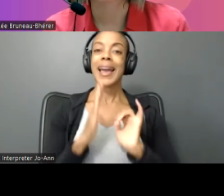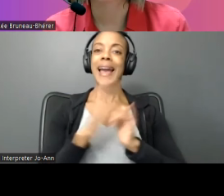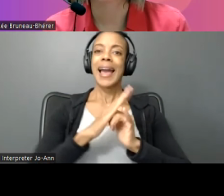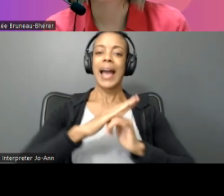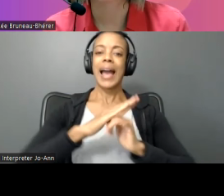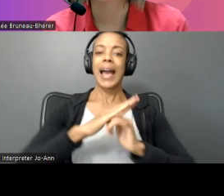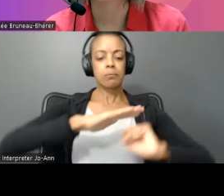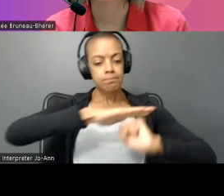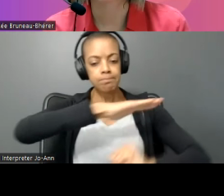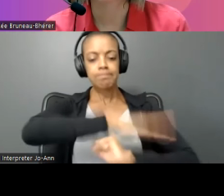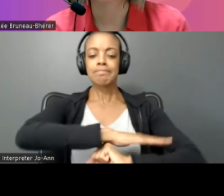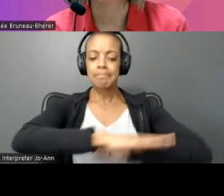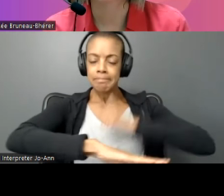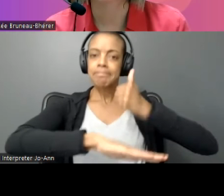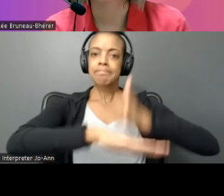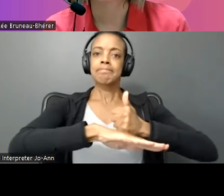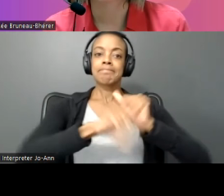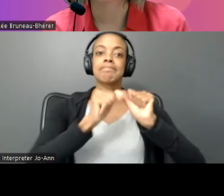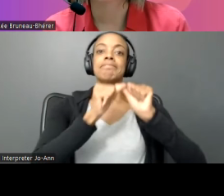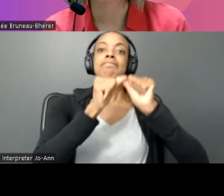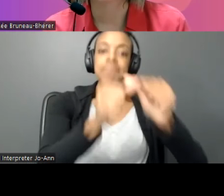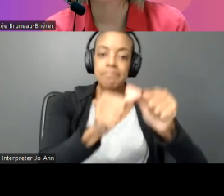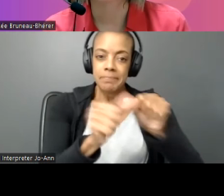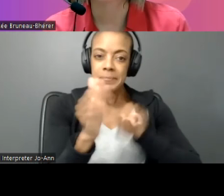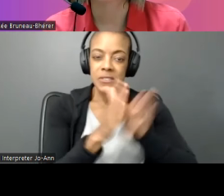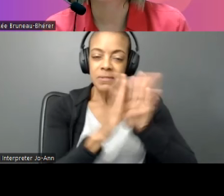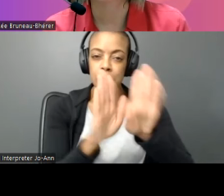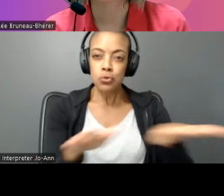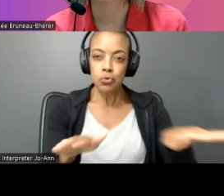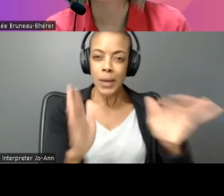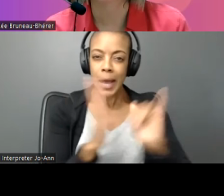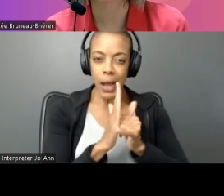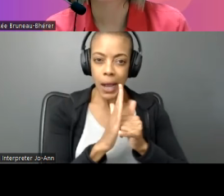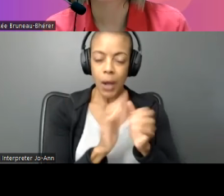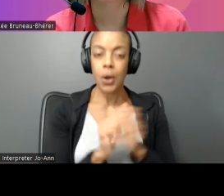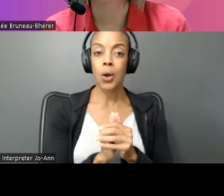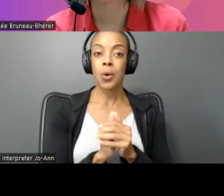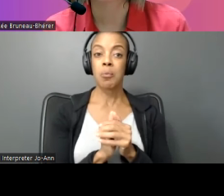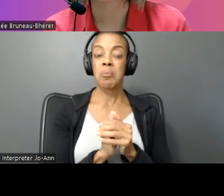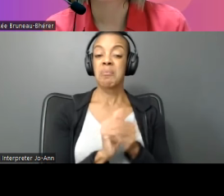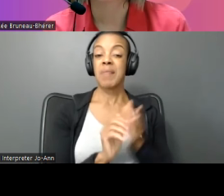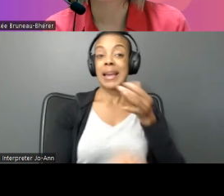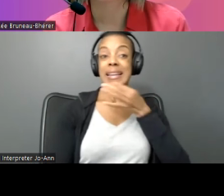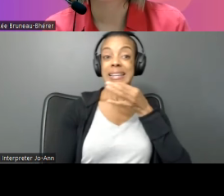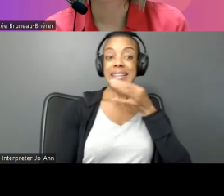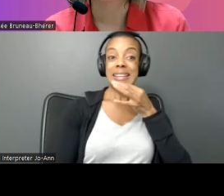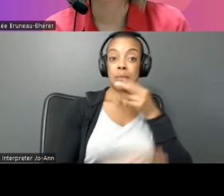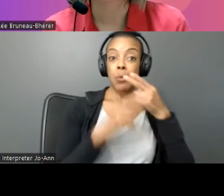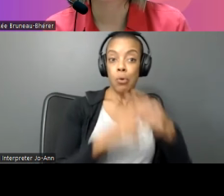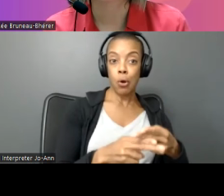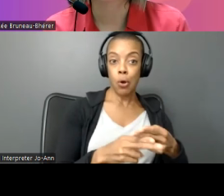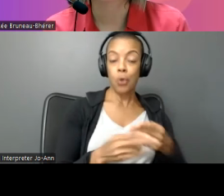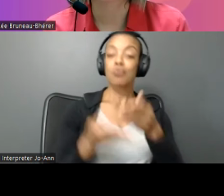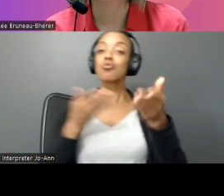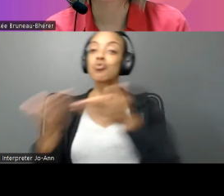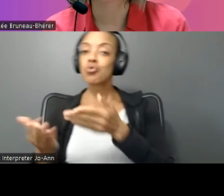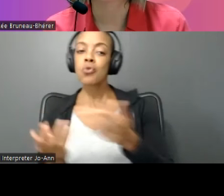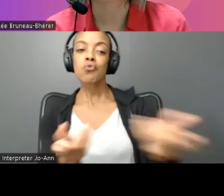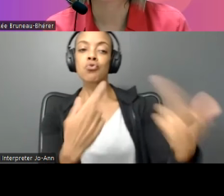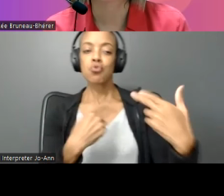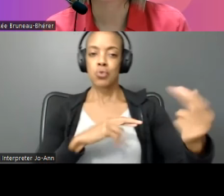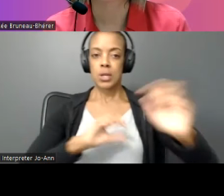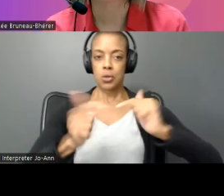built and maintained in a developing child? One way is through what brain experts call serve and return interactions.